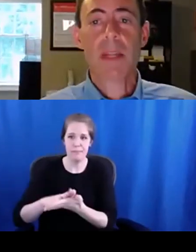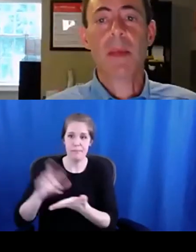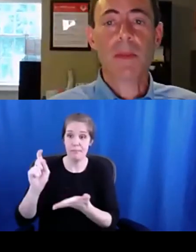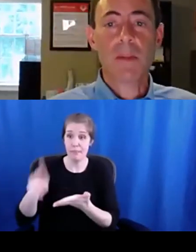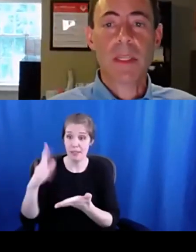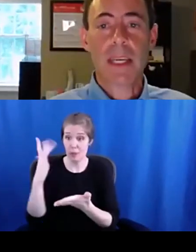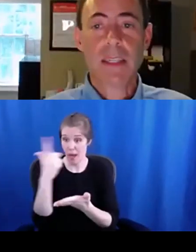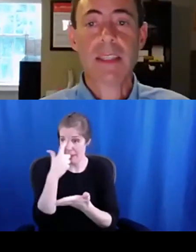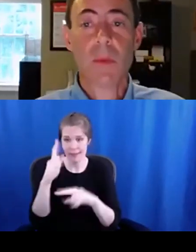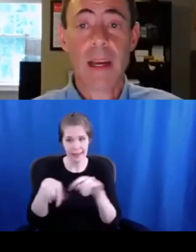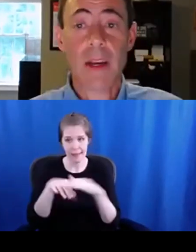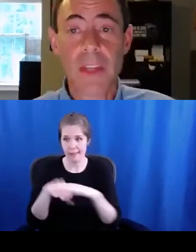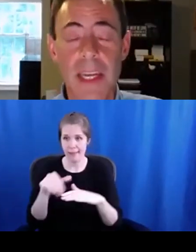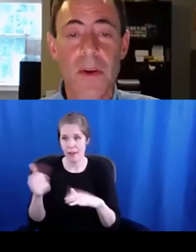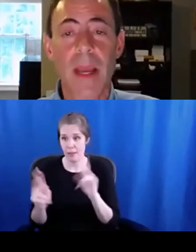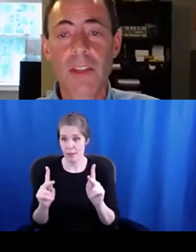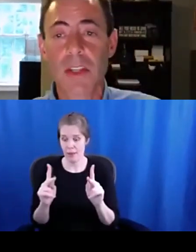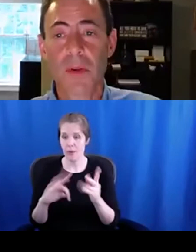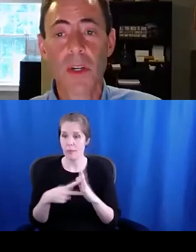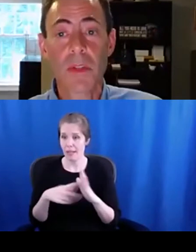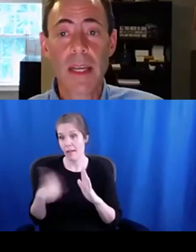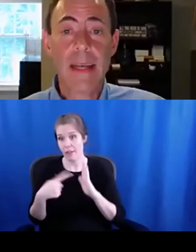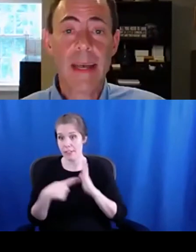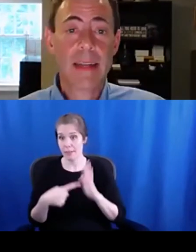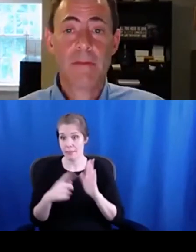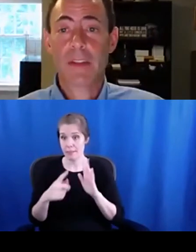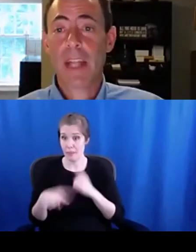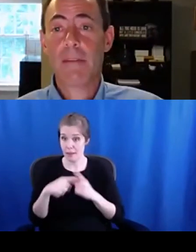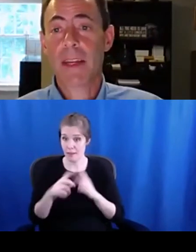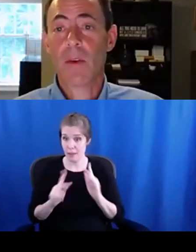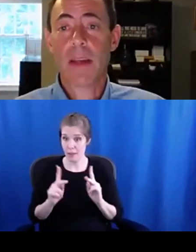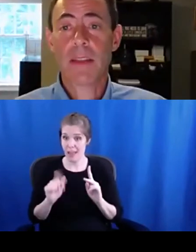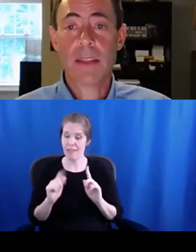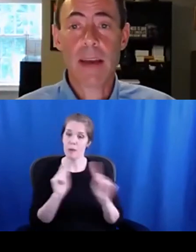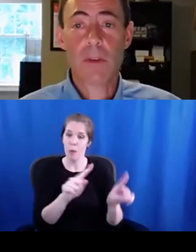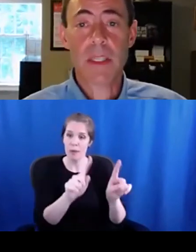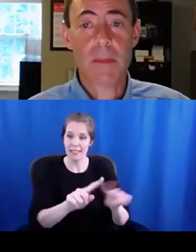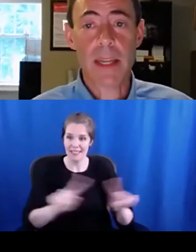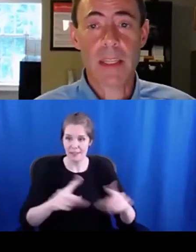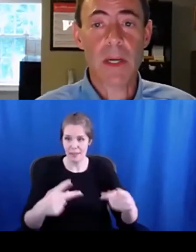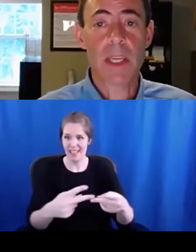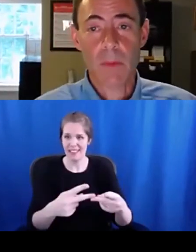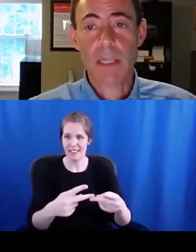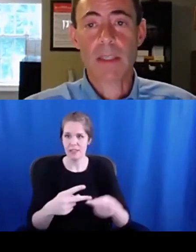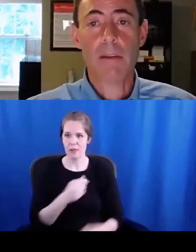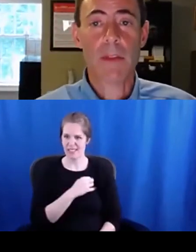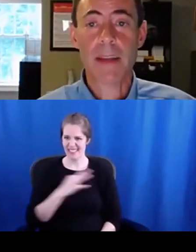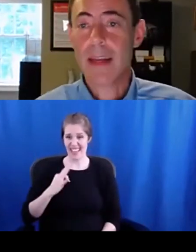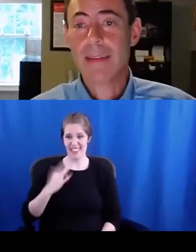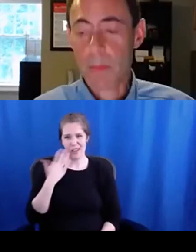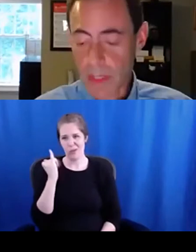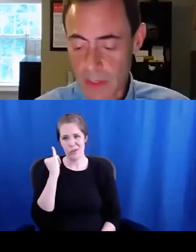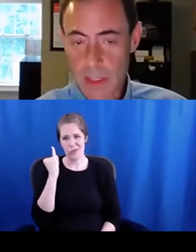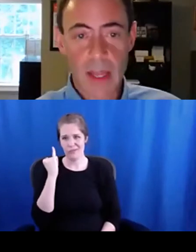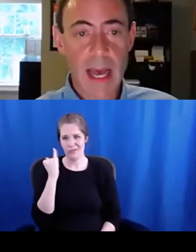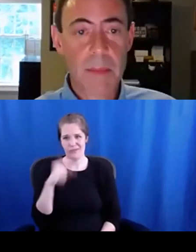symptomatic people need to be tested somewhere else, either patients in their rooms, and if it's staff, I don't know why staff should be symptomatic in the building, but we need to solve for that, not